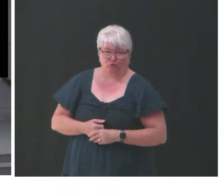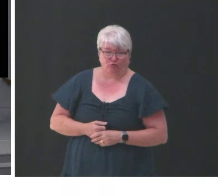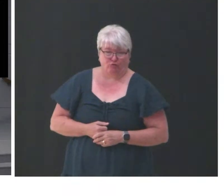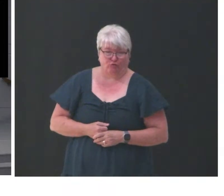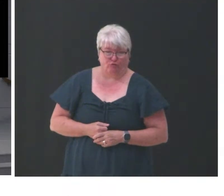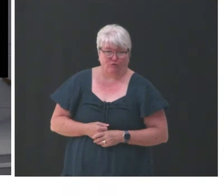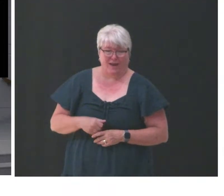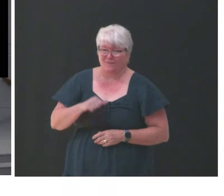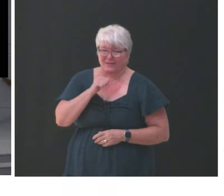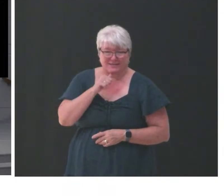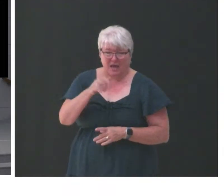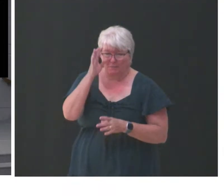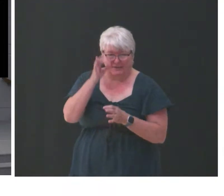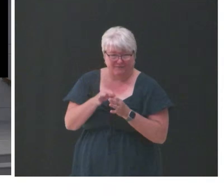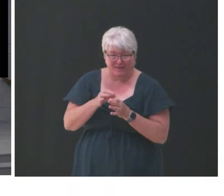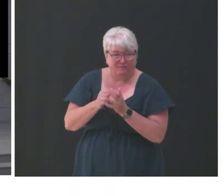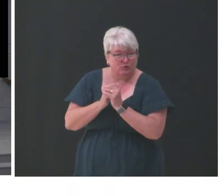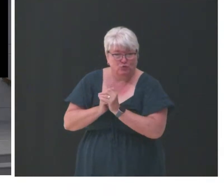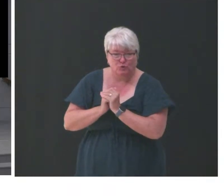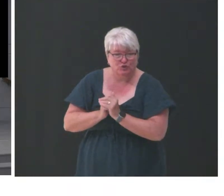and have not been in a place of worship.